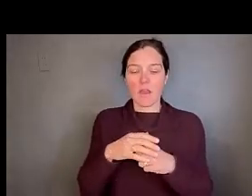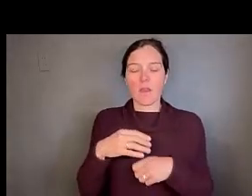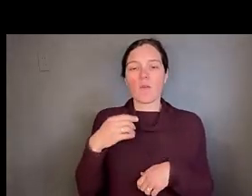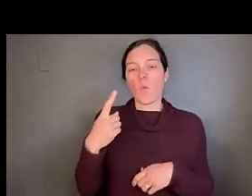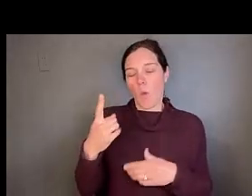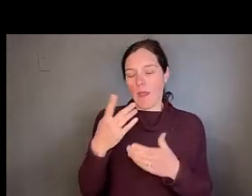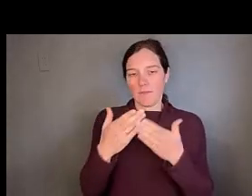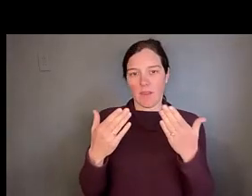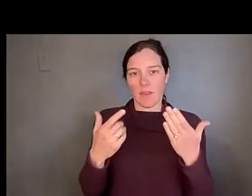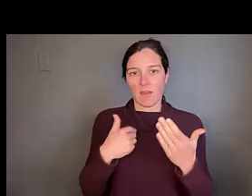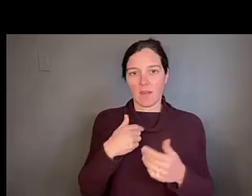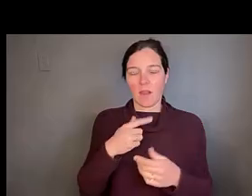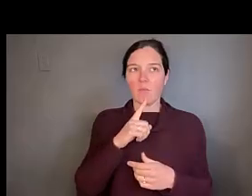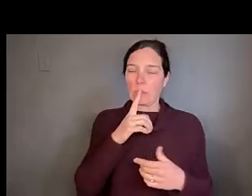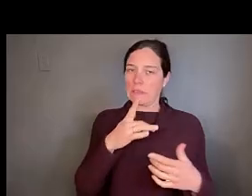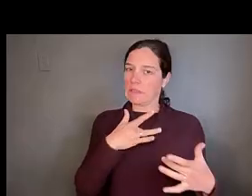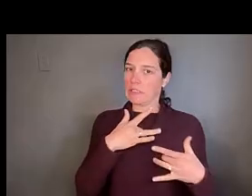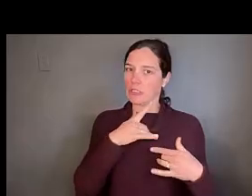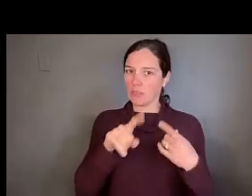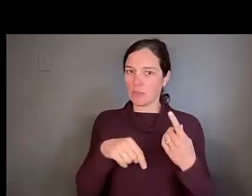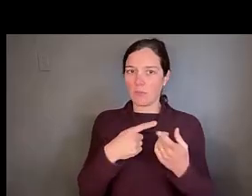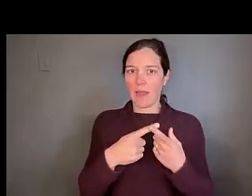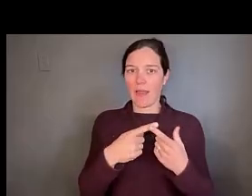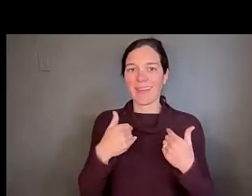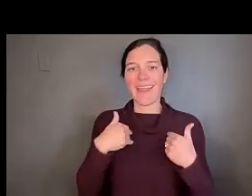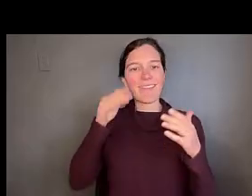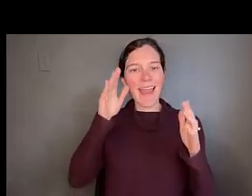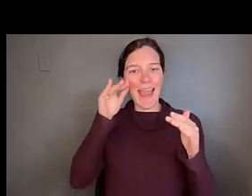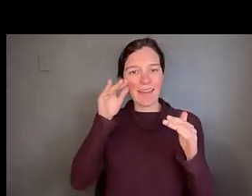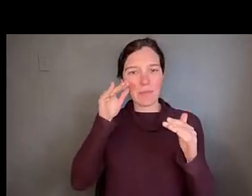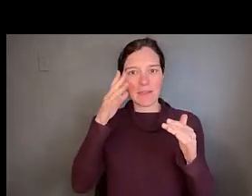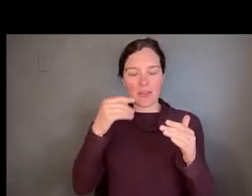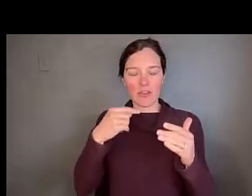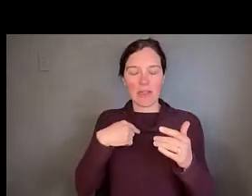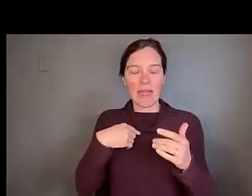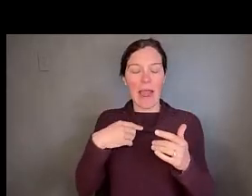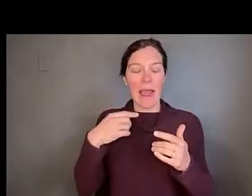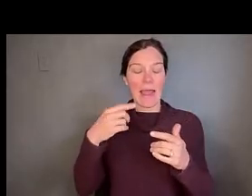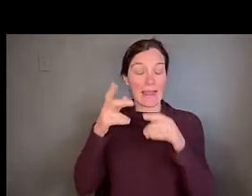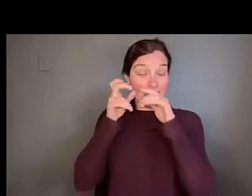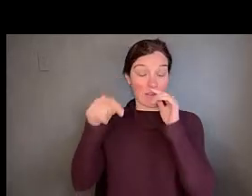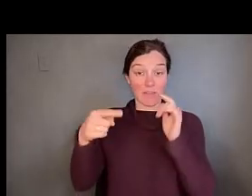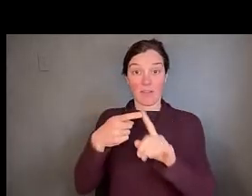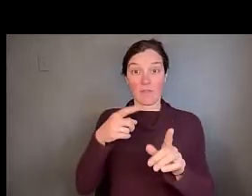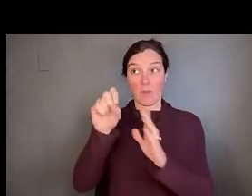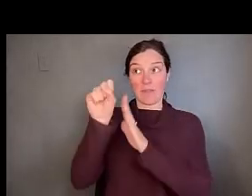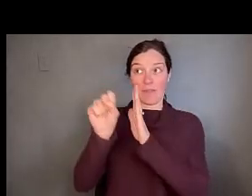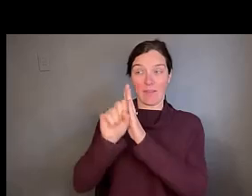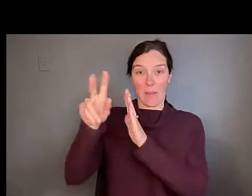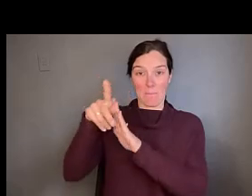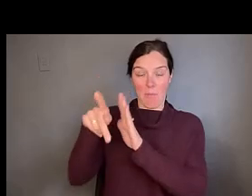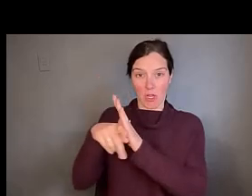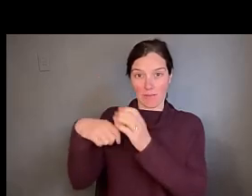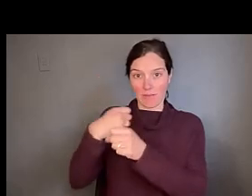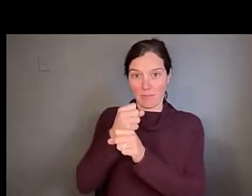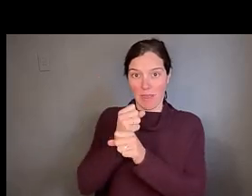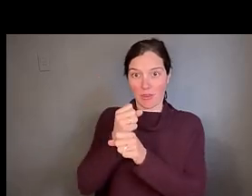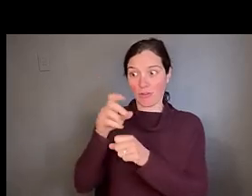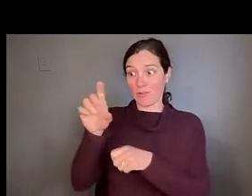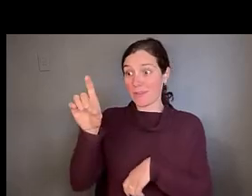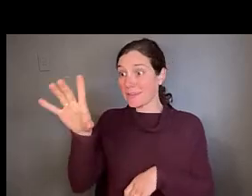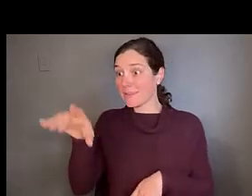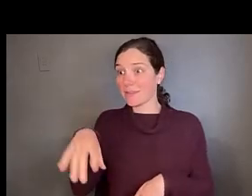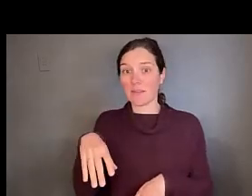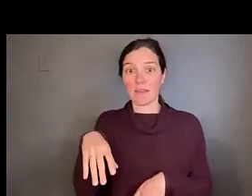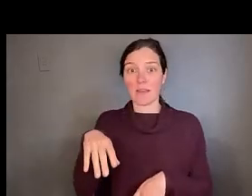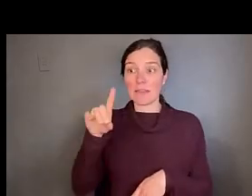One of the things I really worry about is that there's an expectation, and I hear it from state policymakers. I'm in DC now. I've heard it